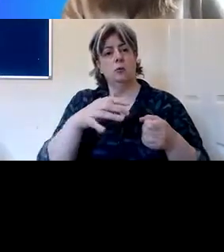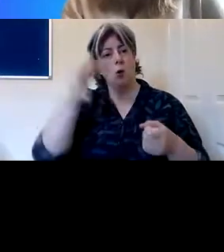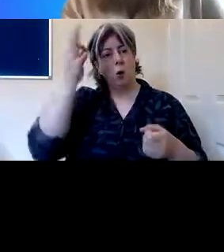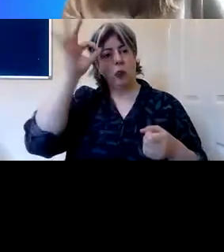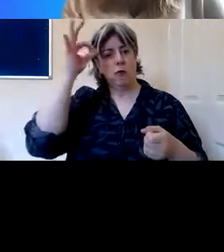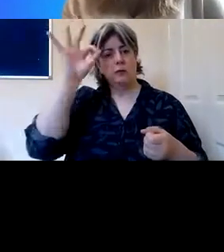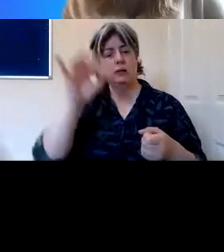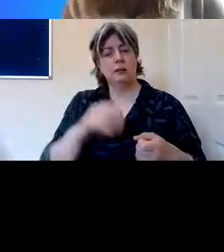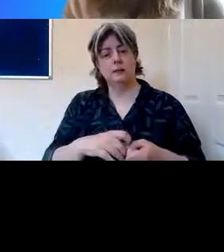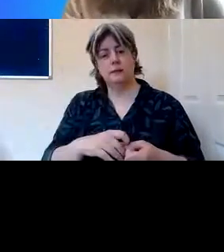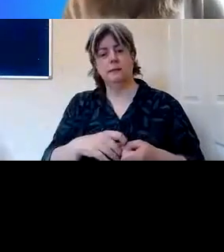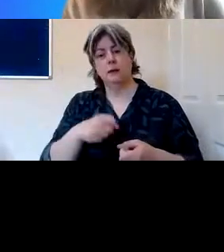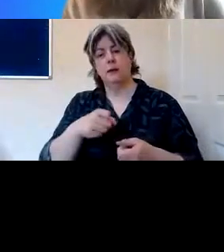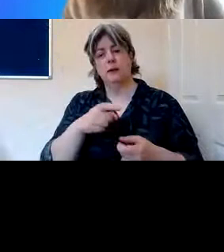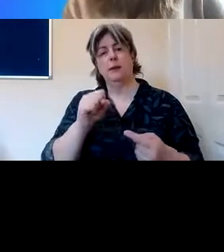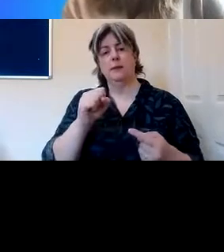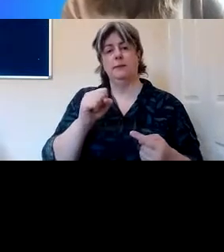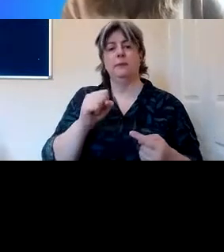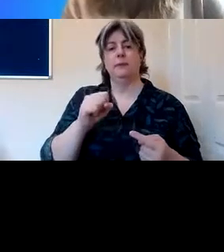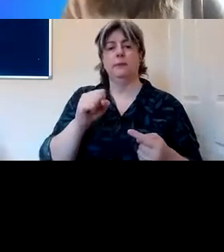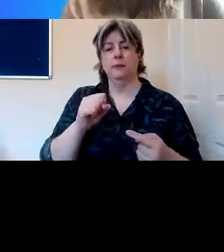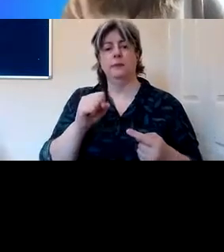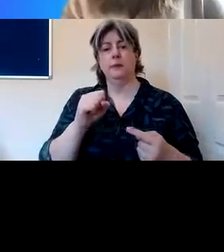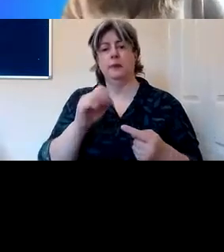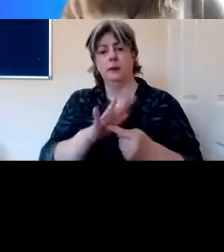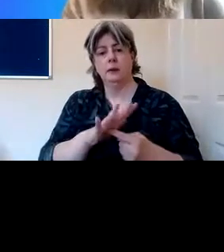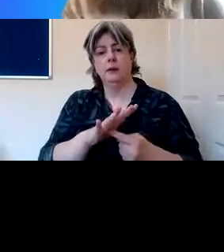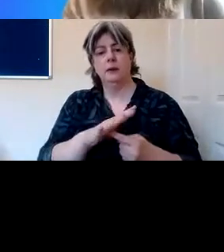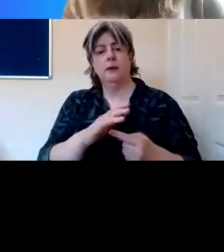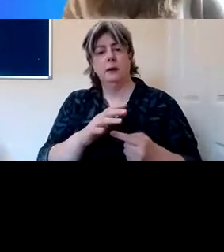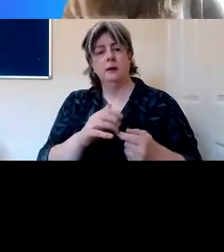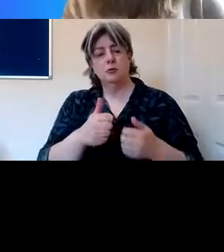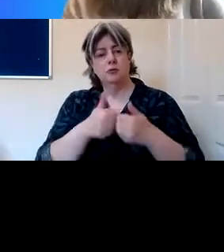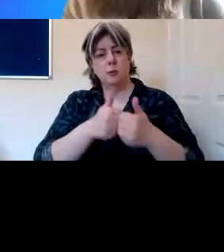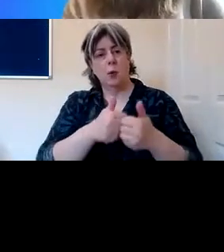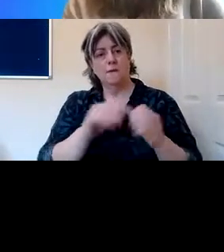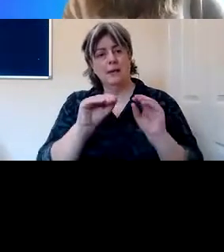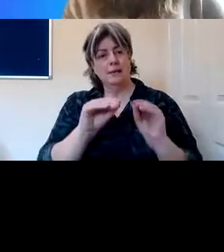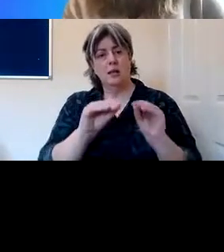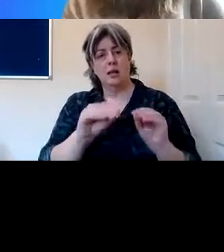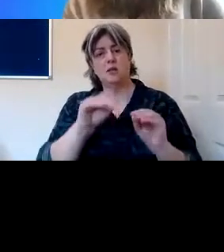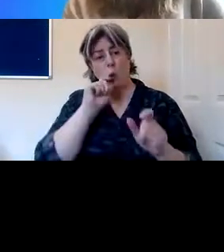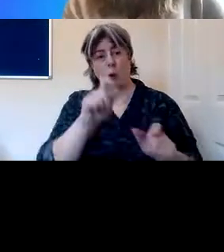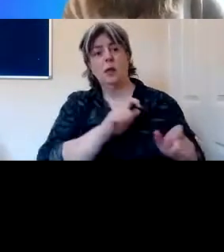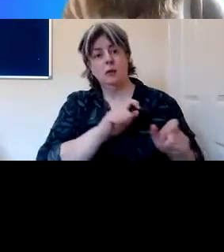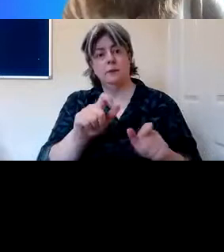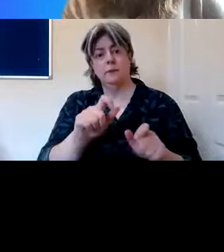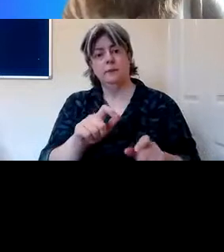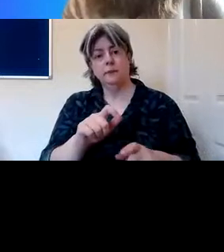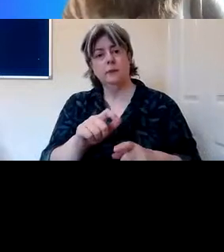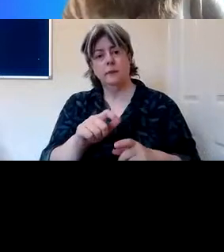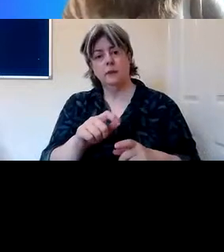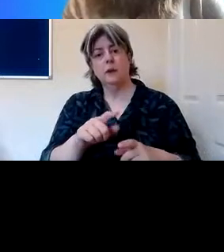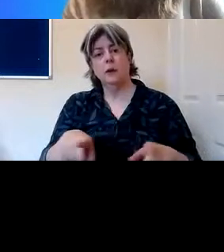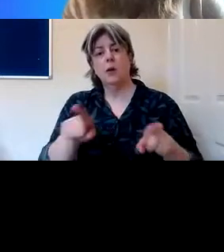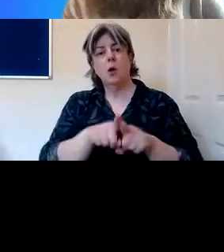is a significant agenda showing our support for education that will continue. We've also put investment into reducing